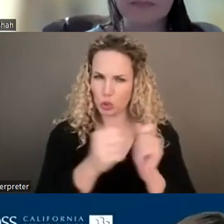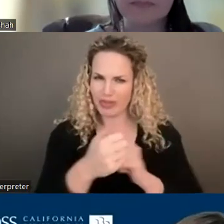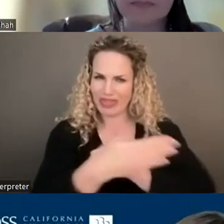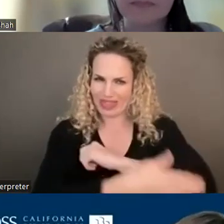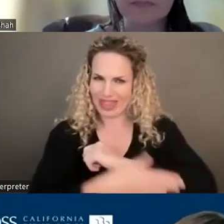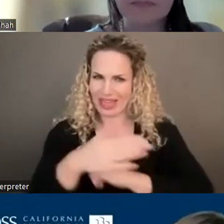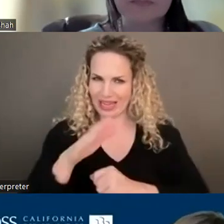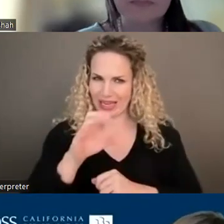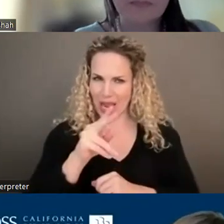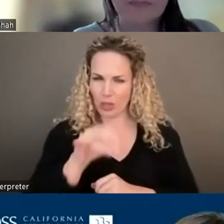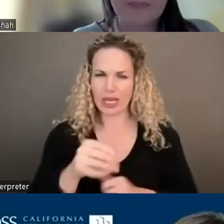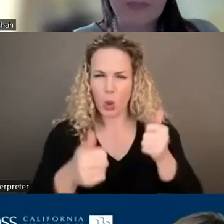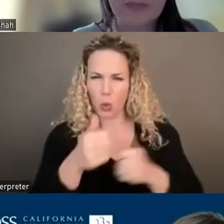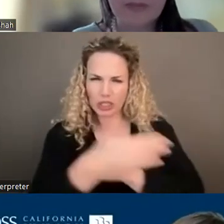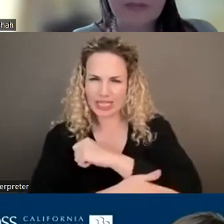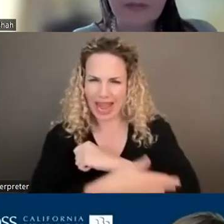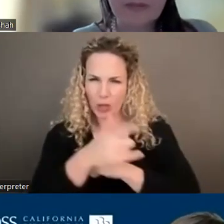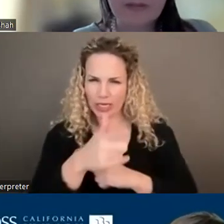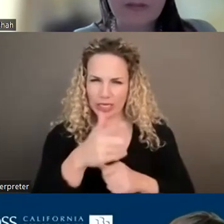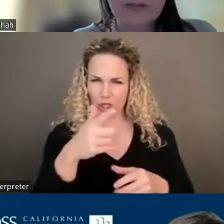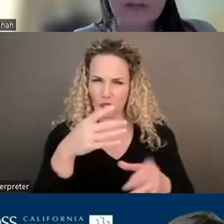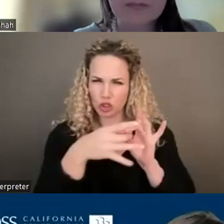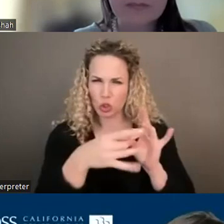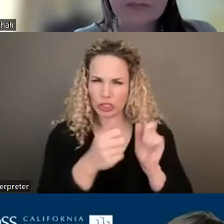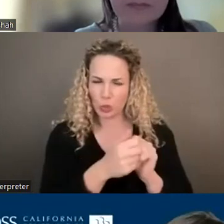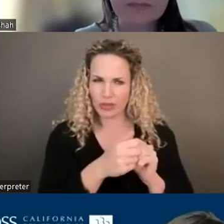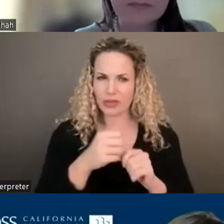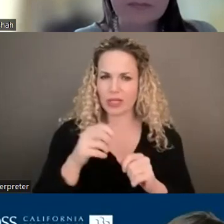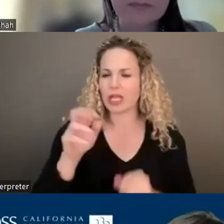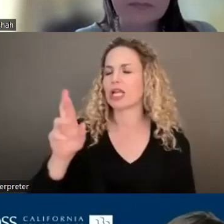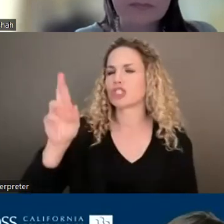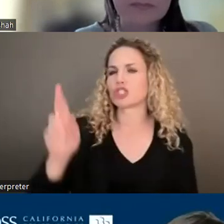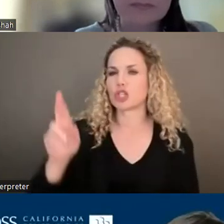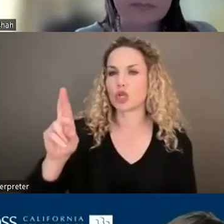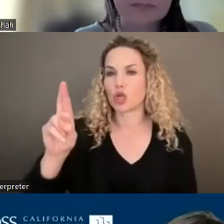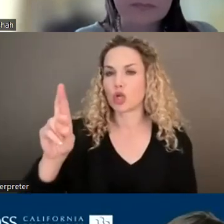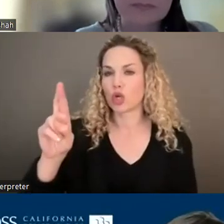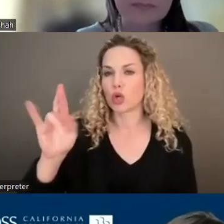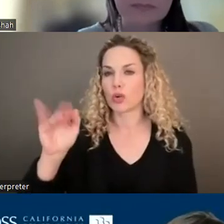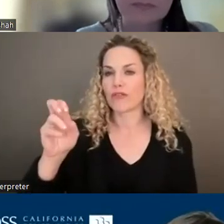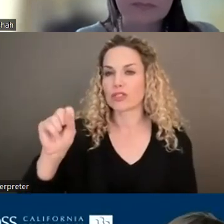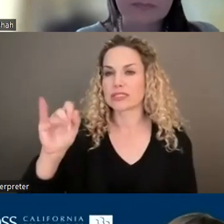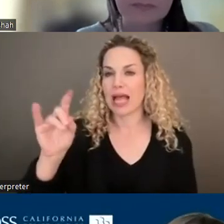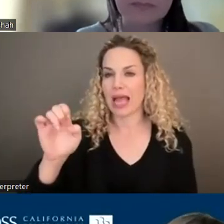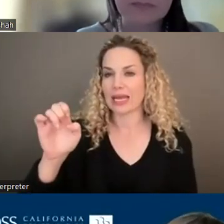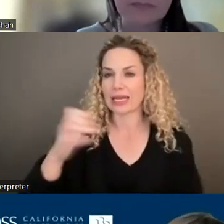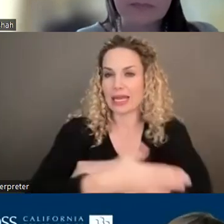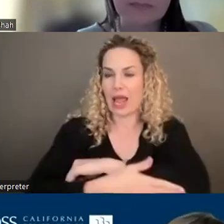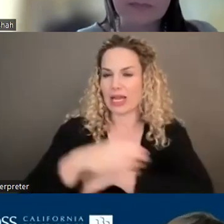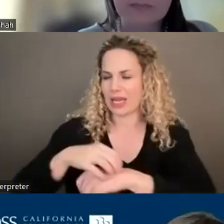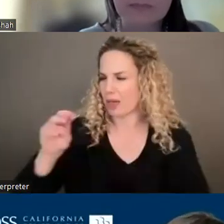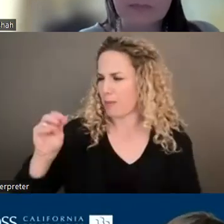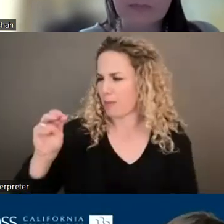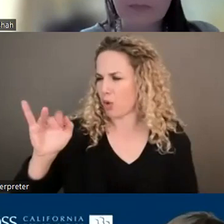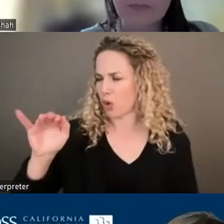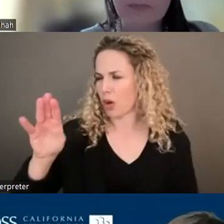me what county office that is? Yes, it's Riverside County and it's in Moreno Valley. Is that